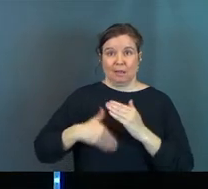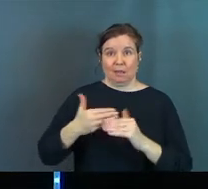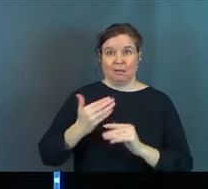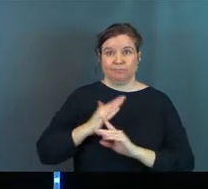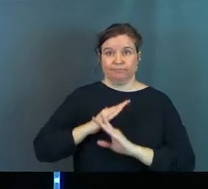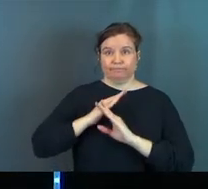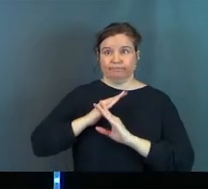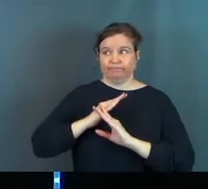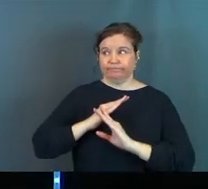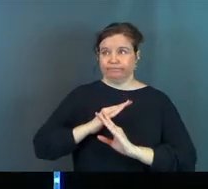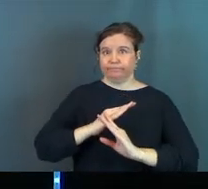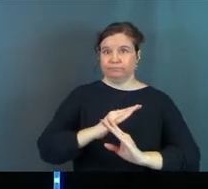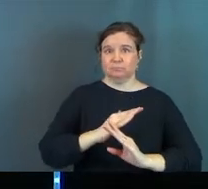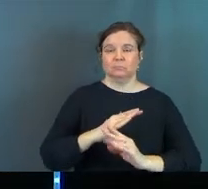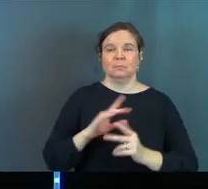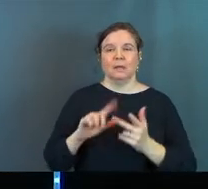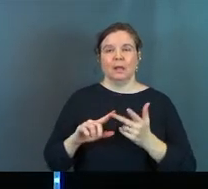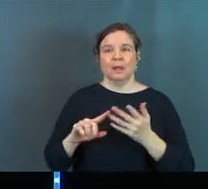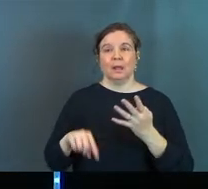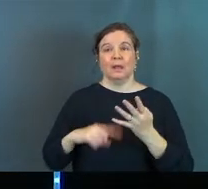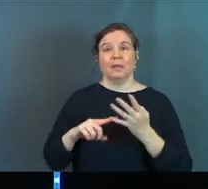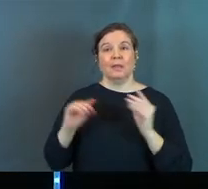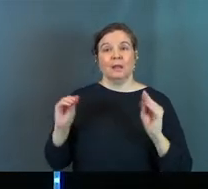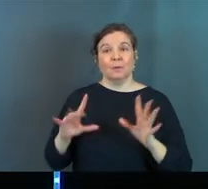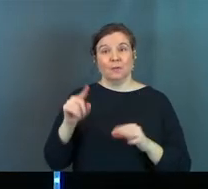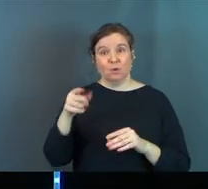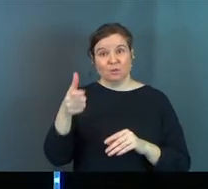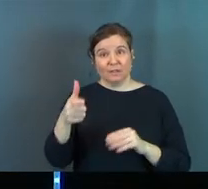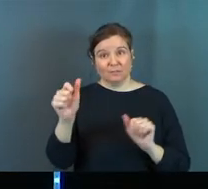the ages. And it's a miracle for you to read it today.